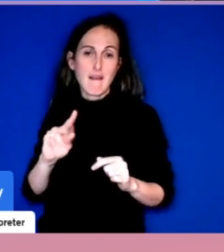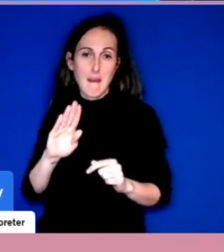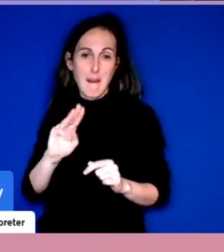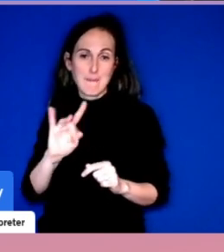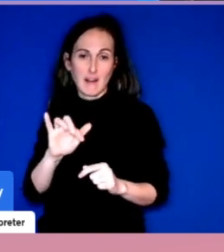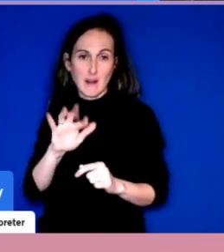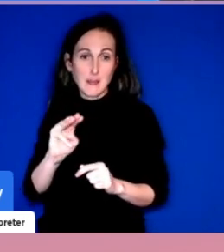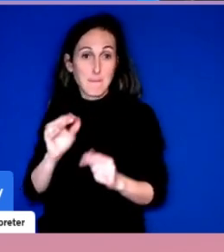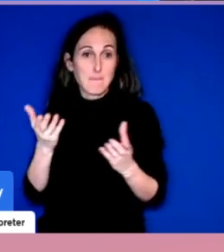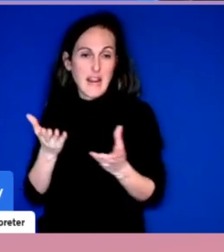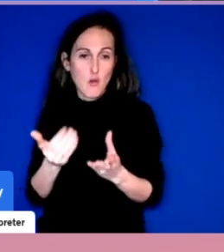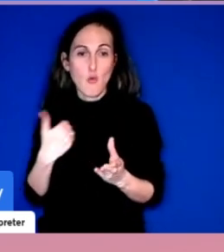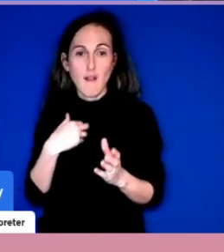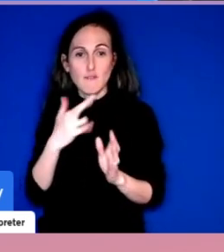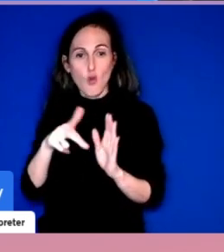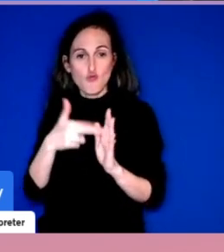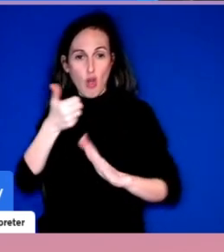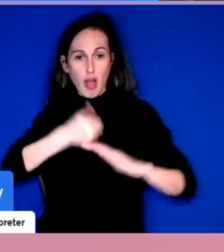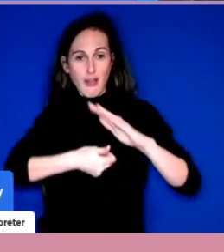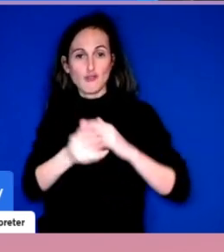role under that intermediate cert for